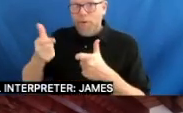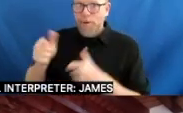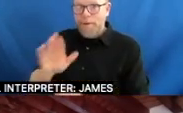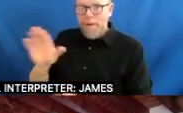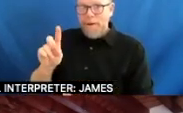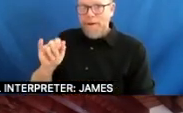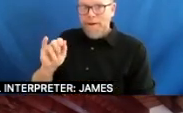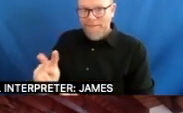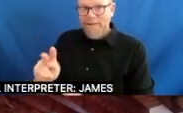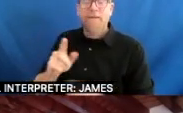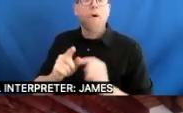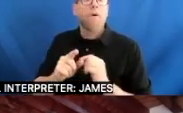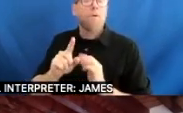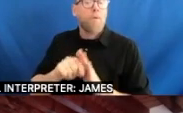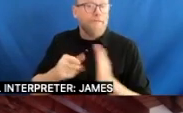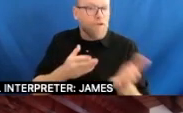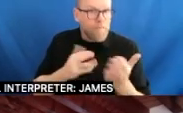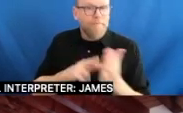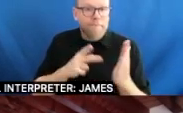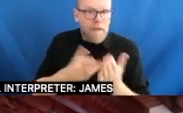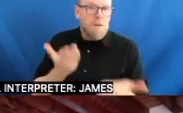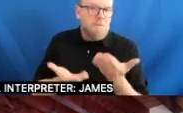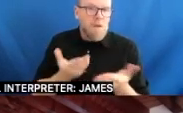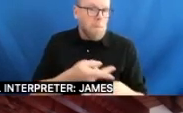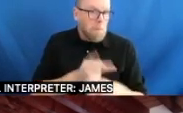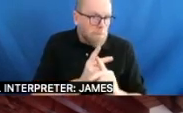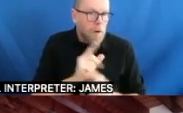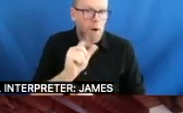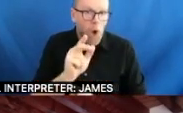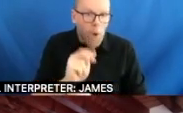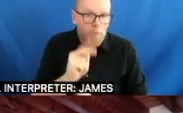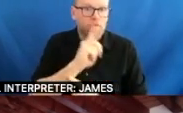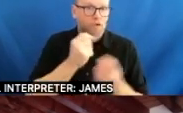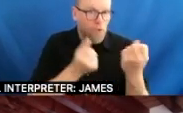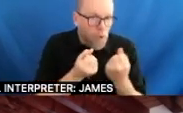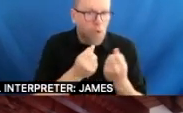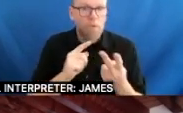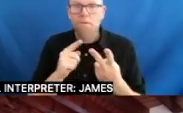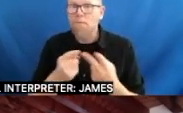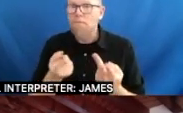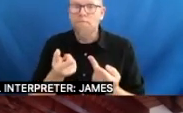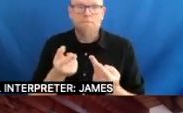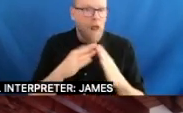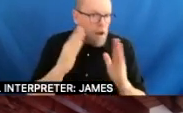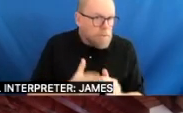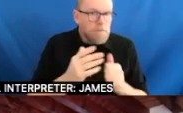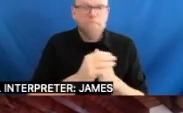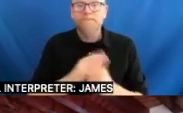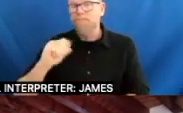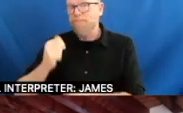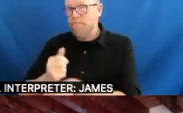so qualifying services may include things like taking out a loan for a car or a house, setting up a